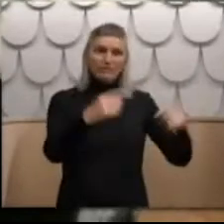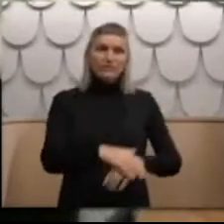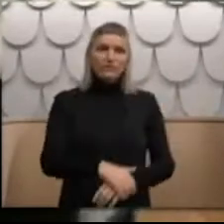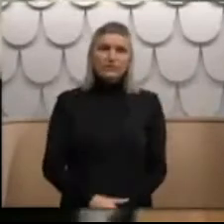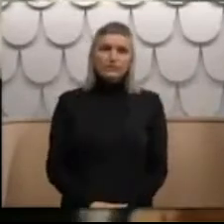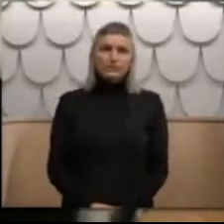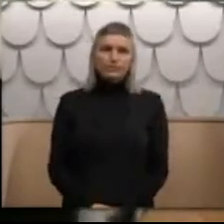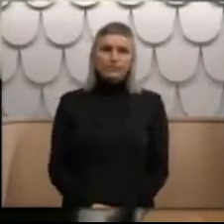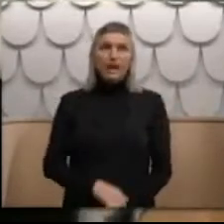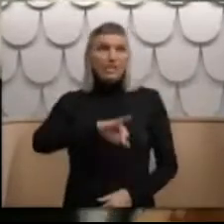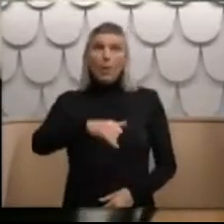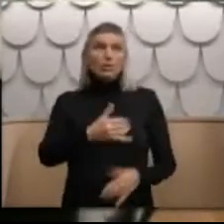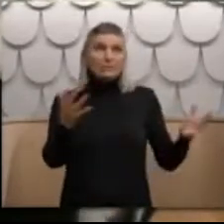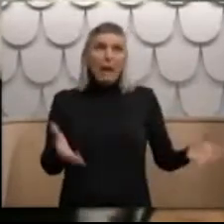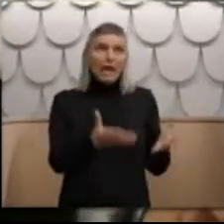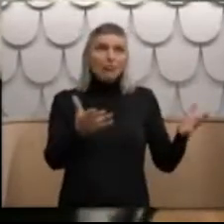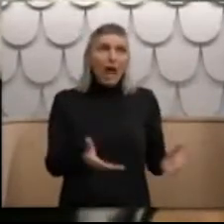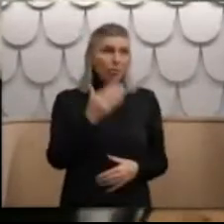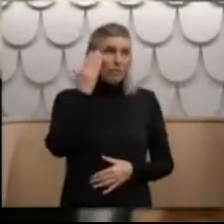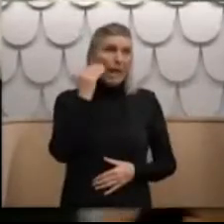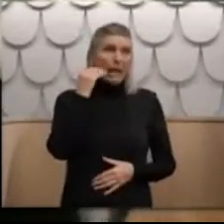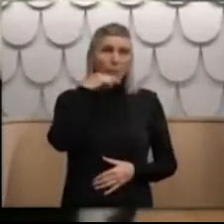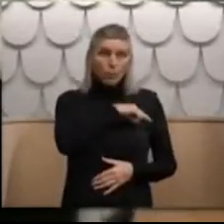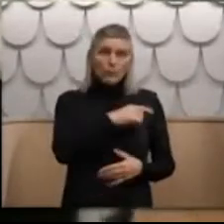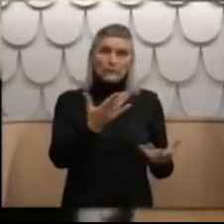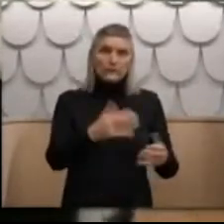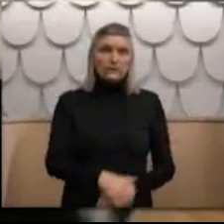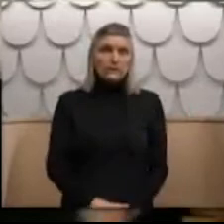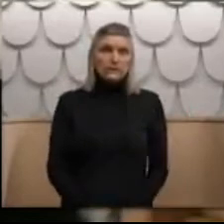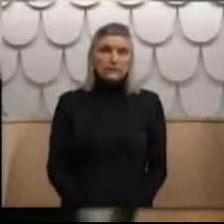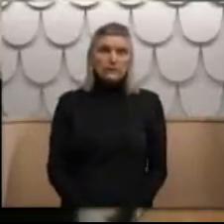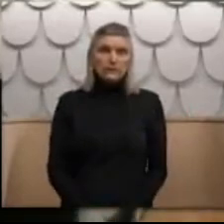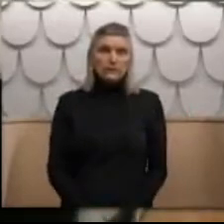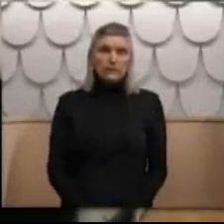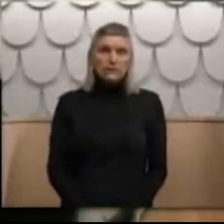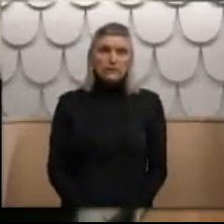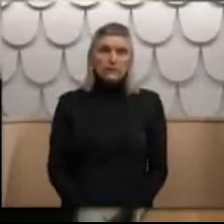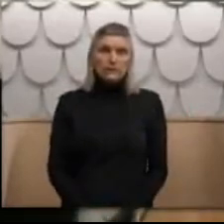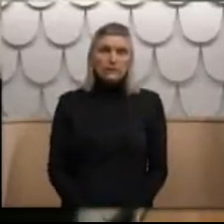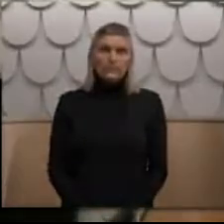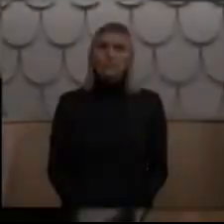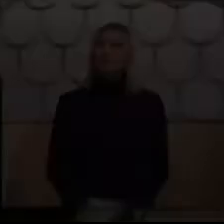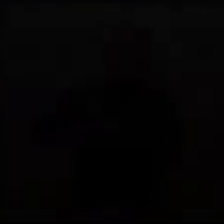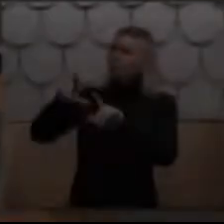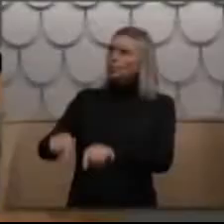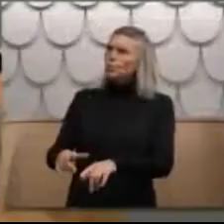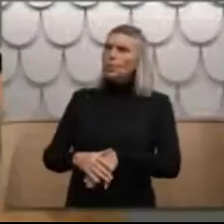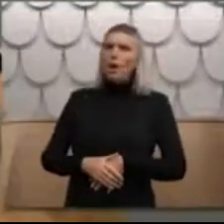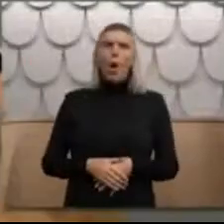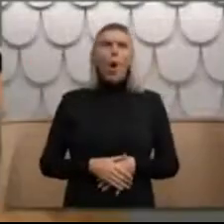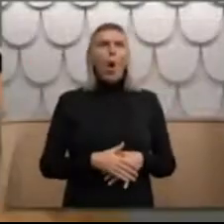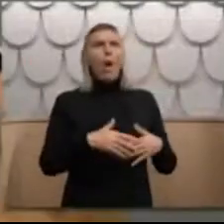thing. Mm. And what they were doing, what Pākehā boys were doing, they were picking on the old Māori people, Housey,